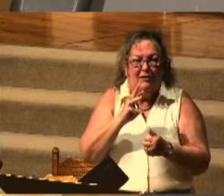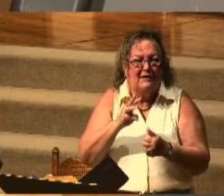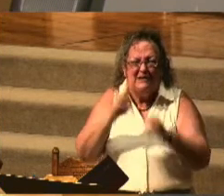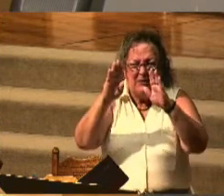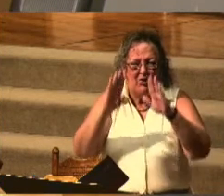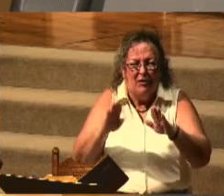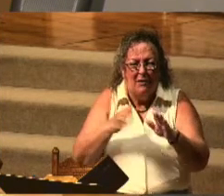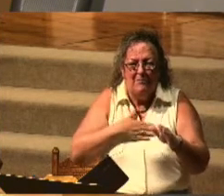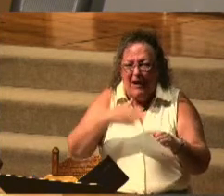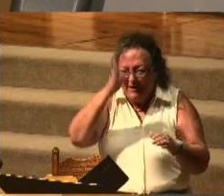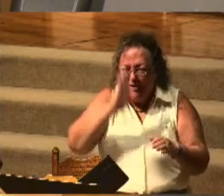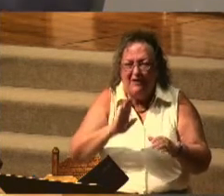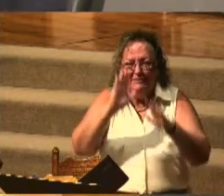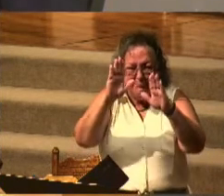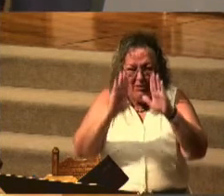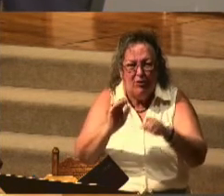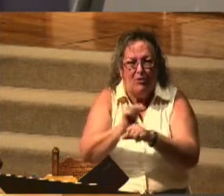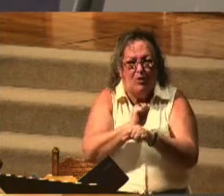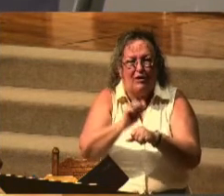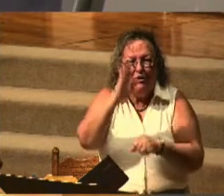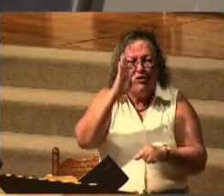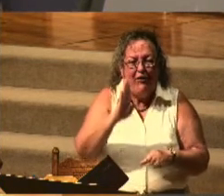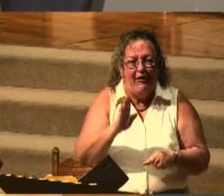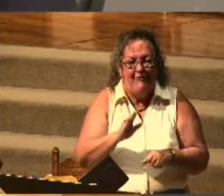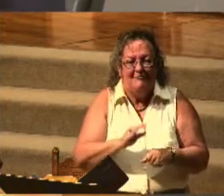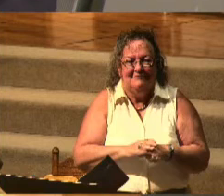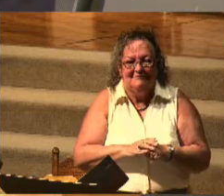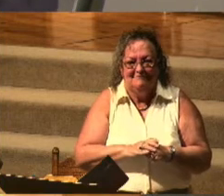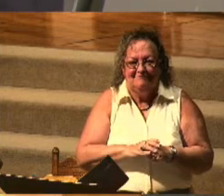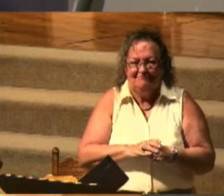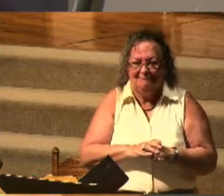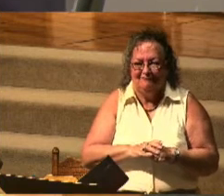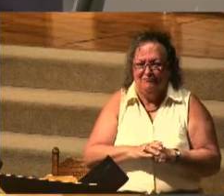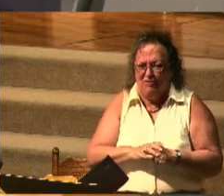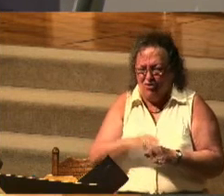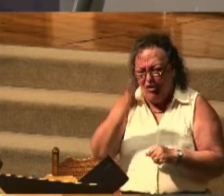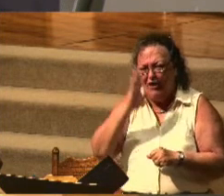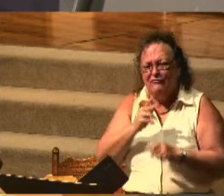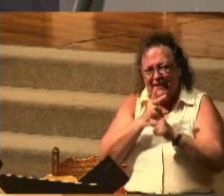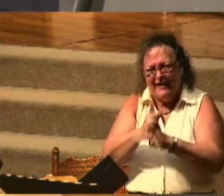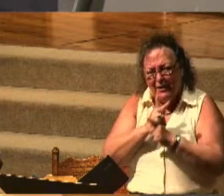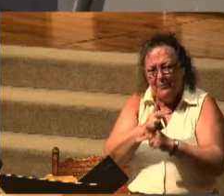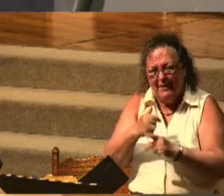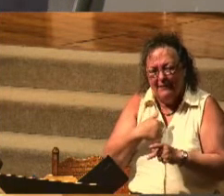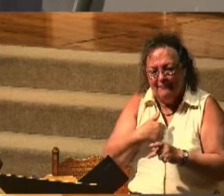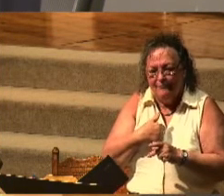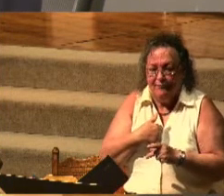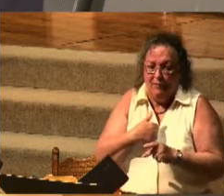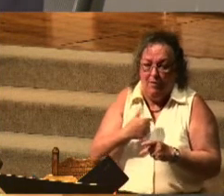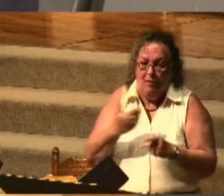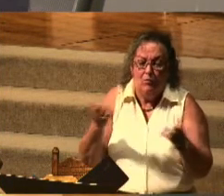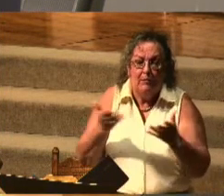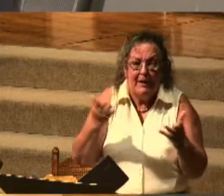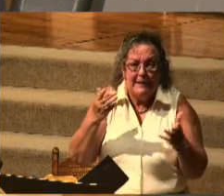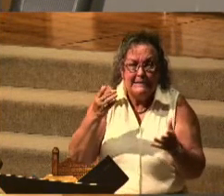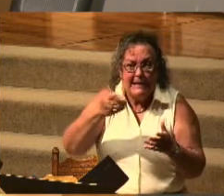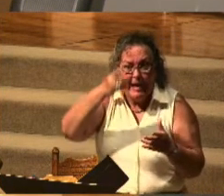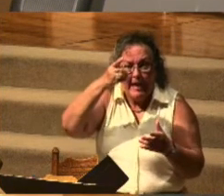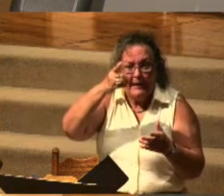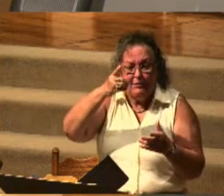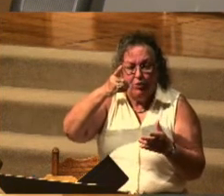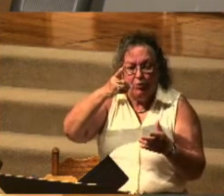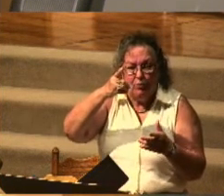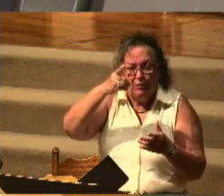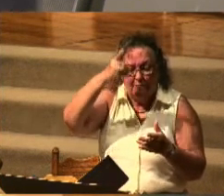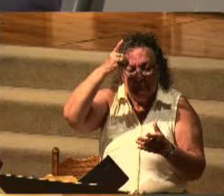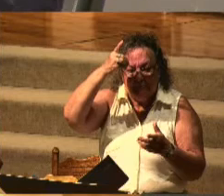is the miracle working God. I don't have to worry about it. He'll take care of me. What about Daniel? Daniel